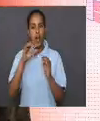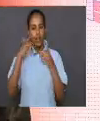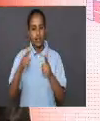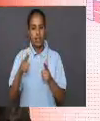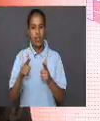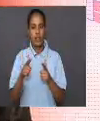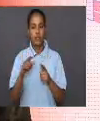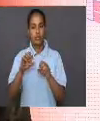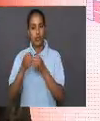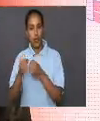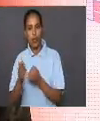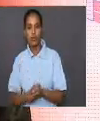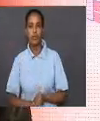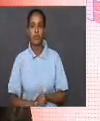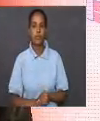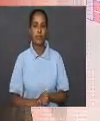chance to decompose.